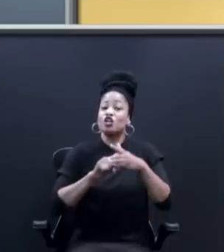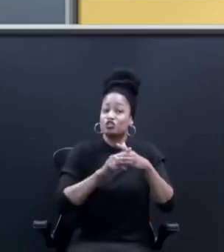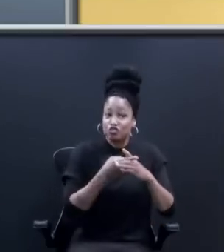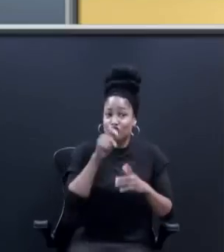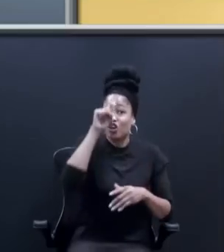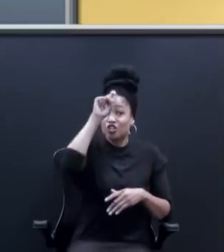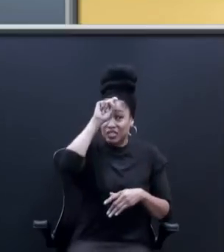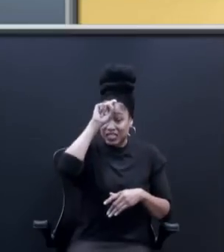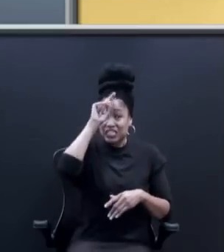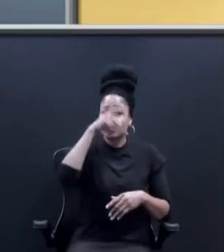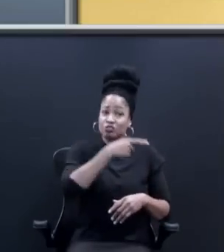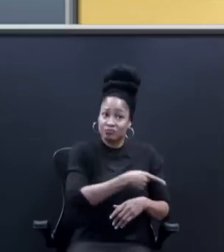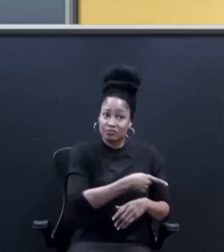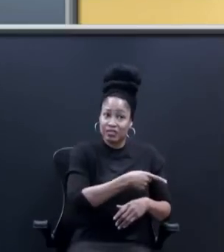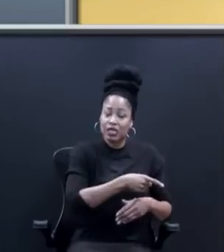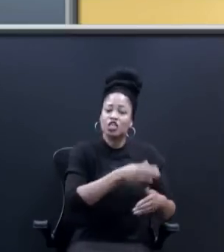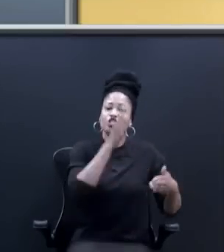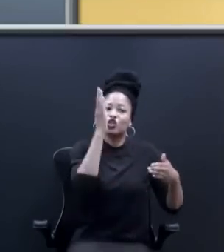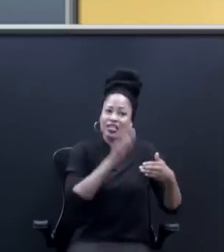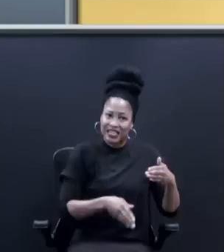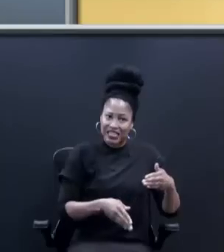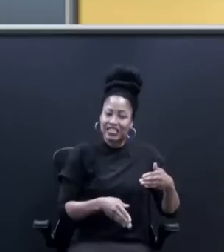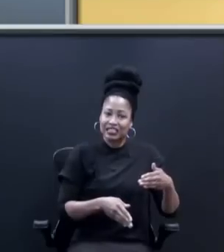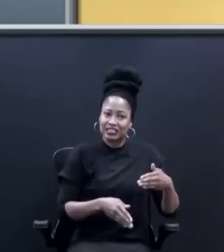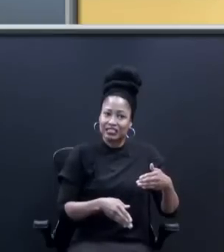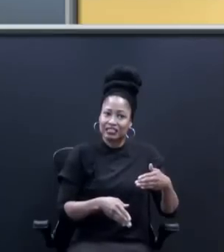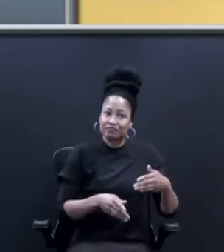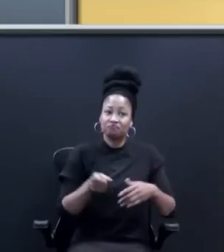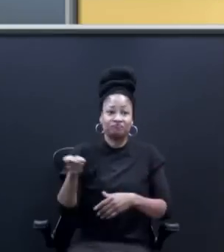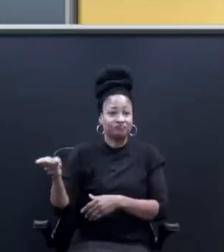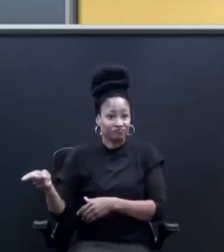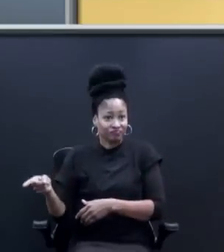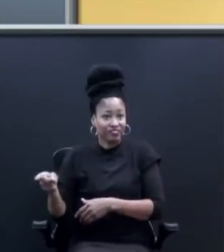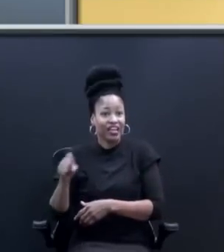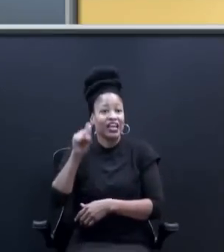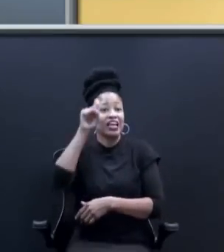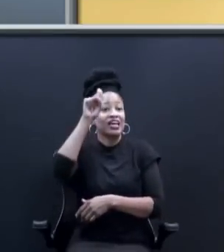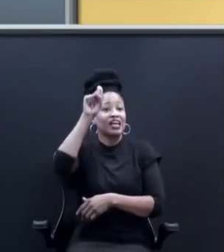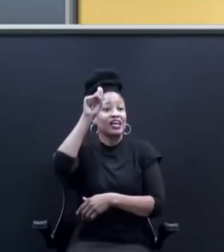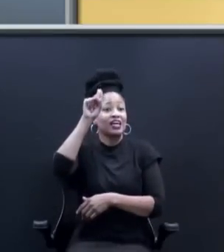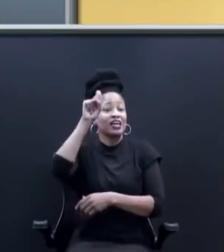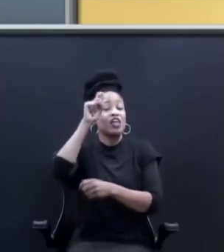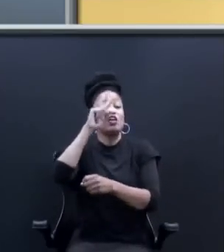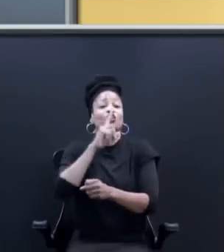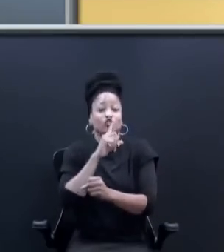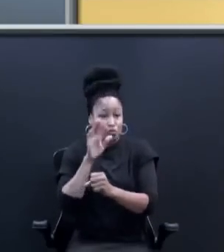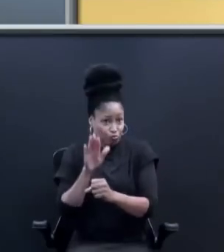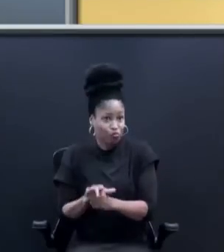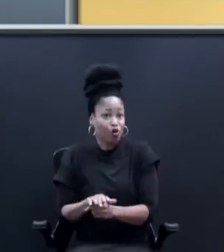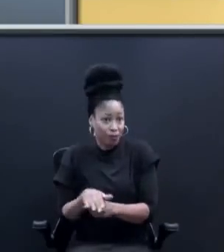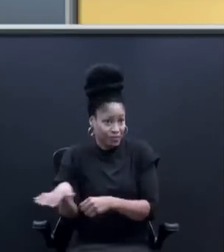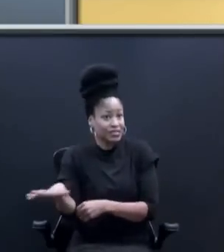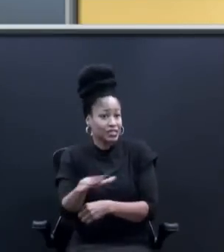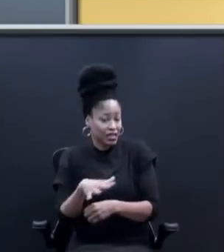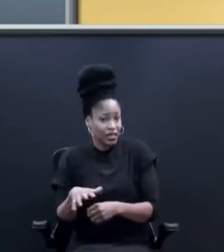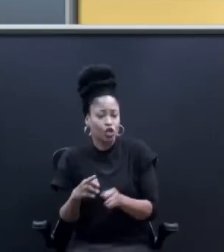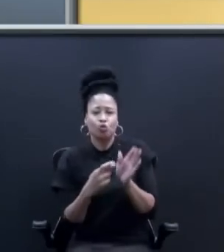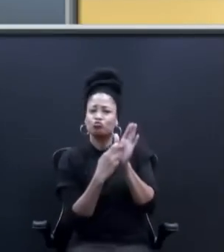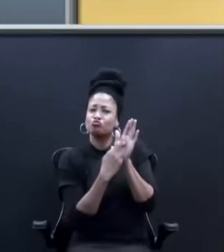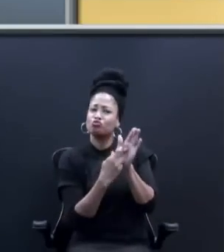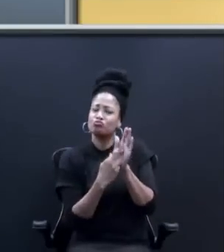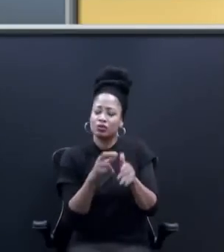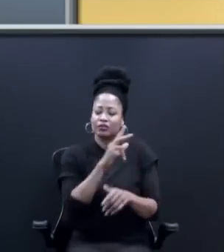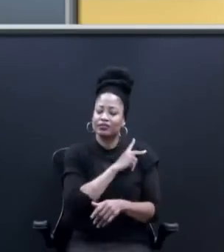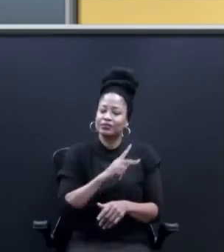going to end in the promised land, which represents the kingdom of God. Now let's go